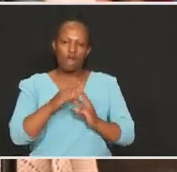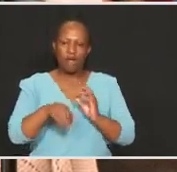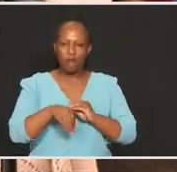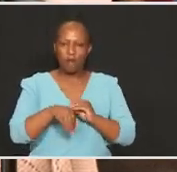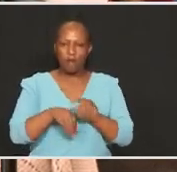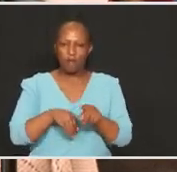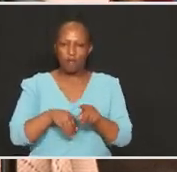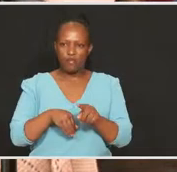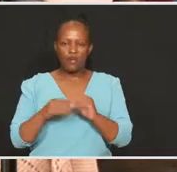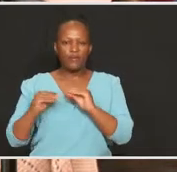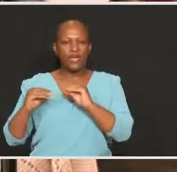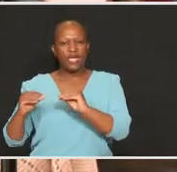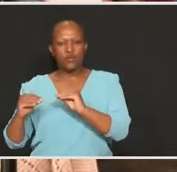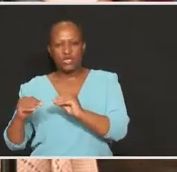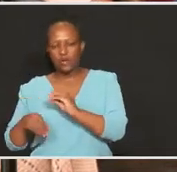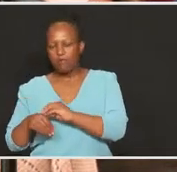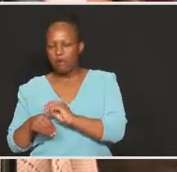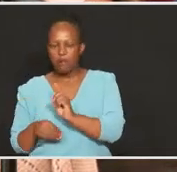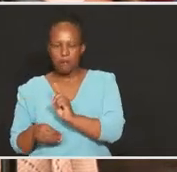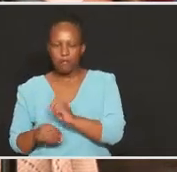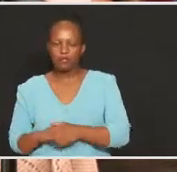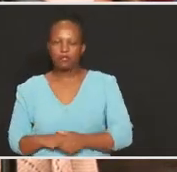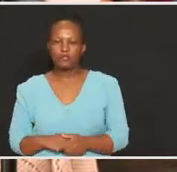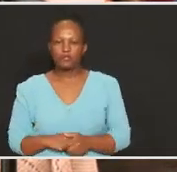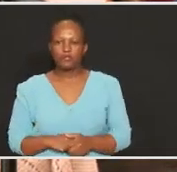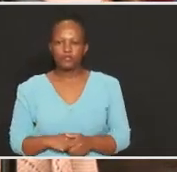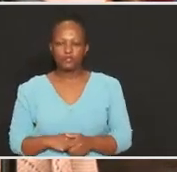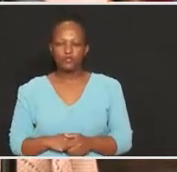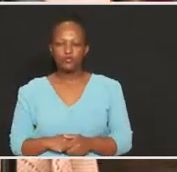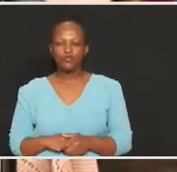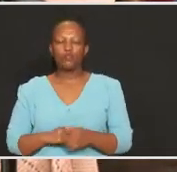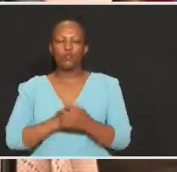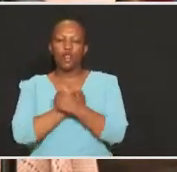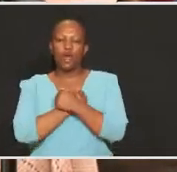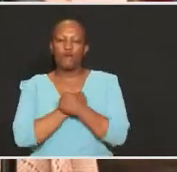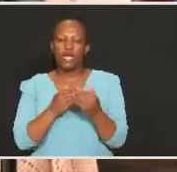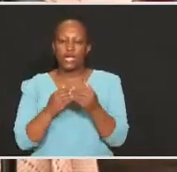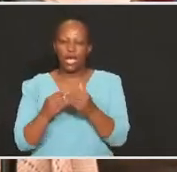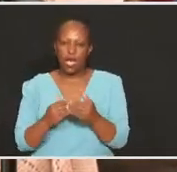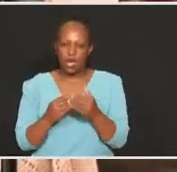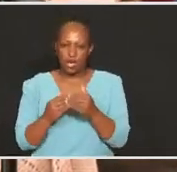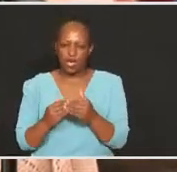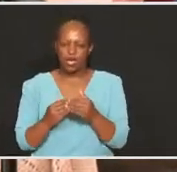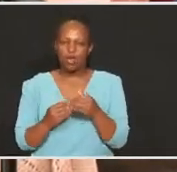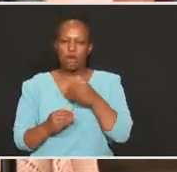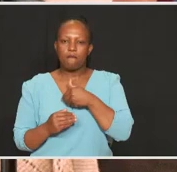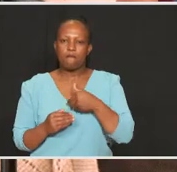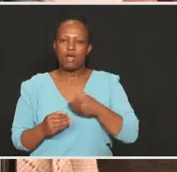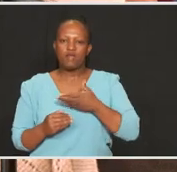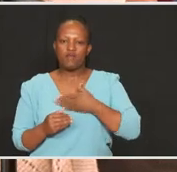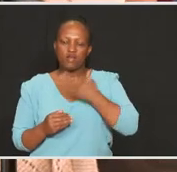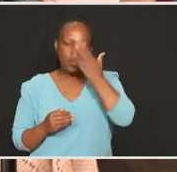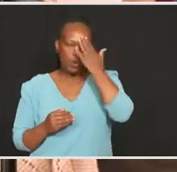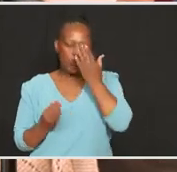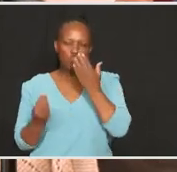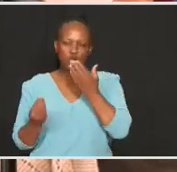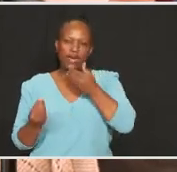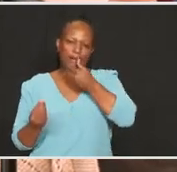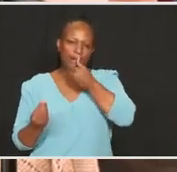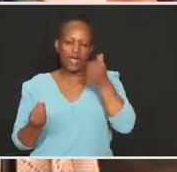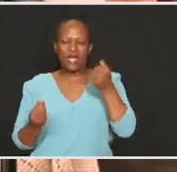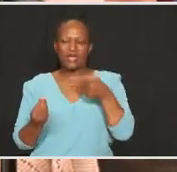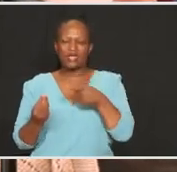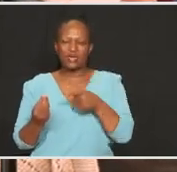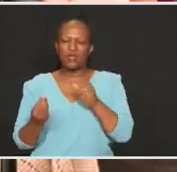not an educational problem loving caring parents know their child the best and must be put in a position